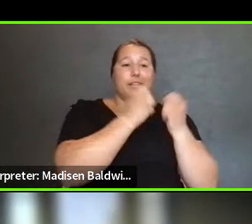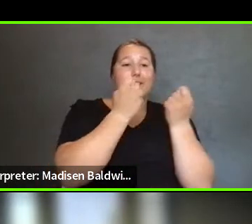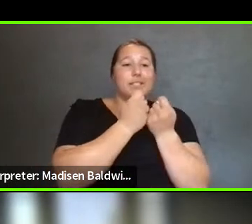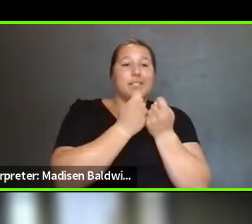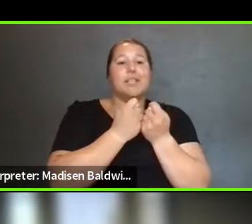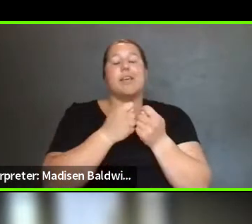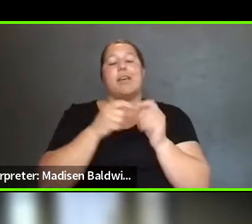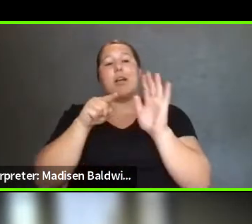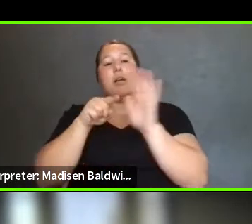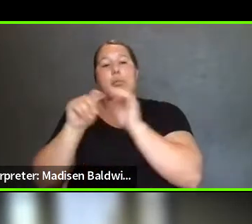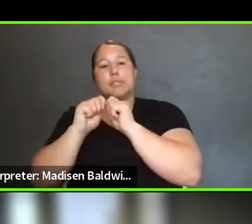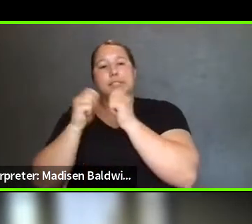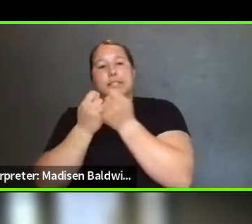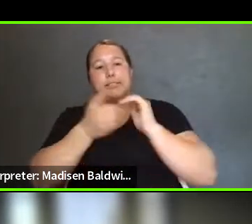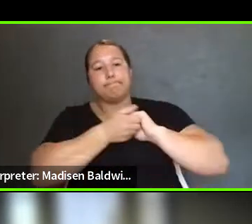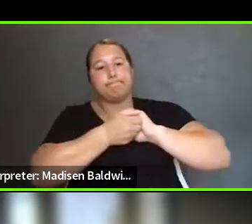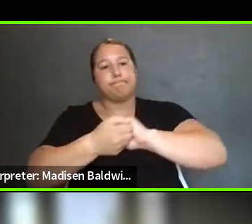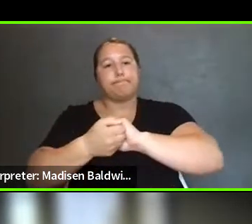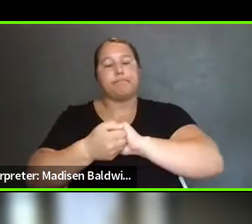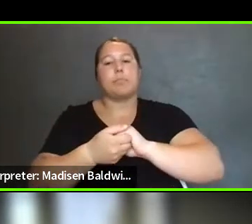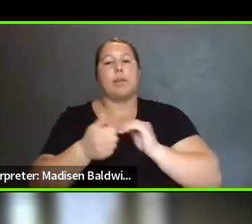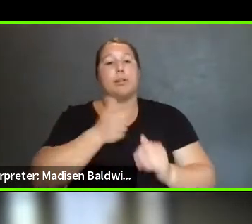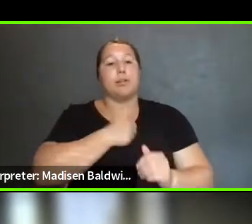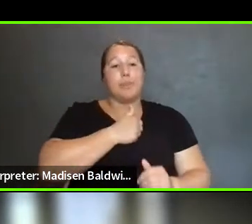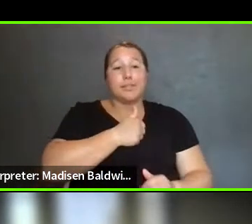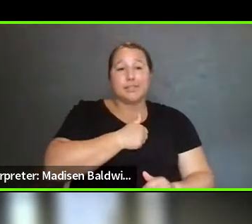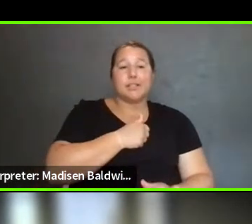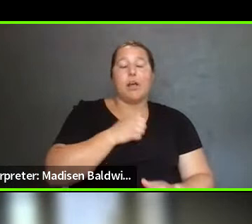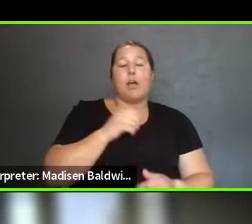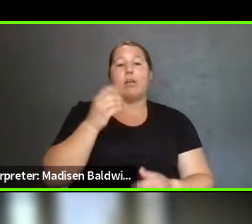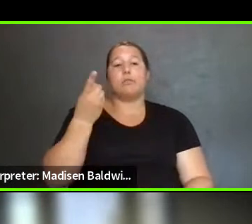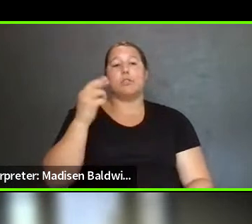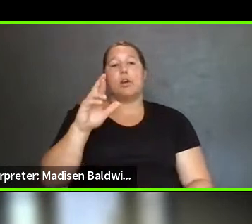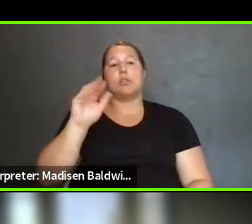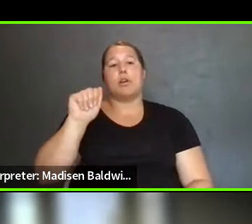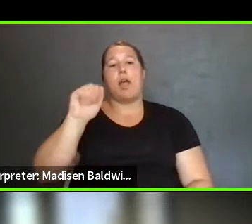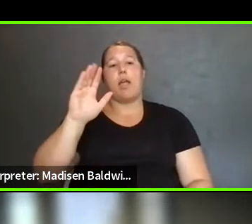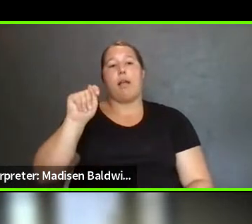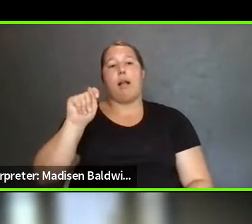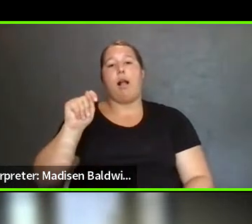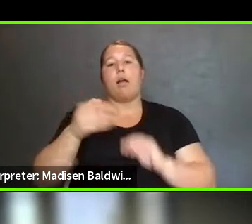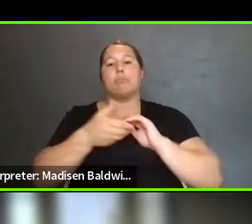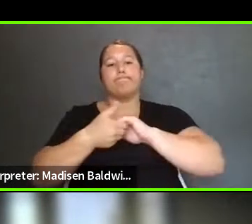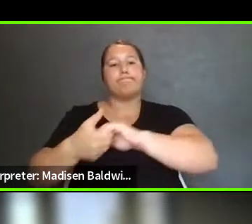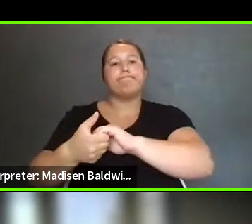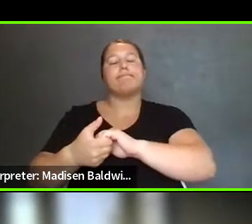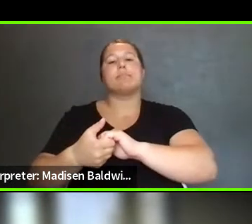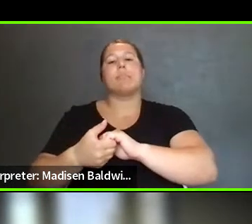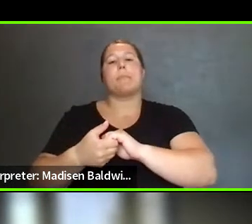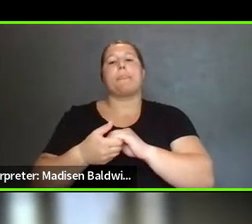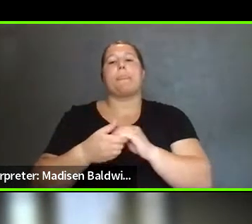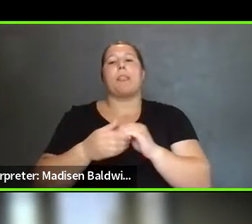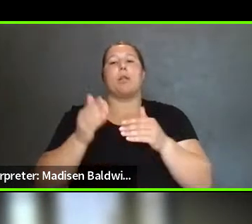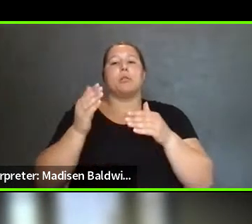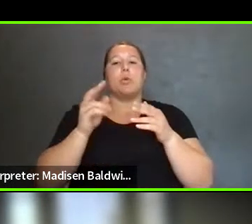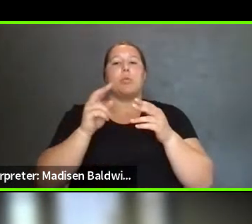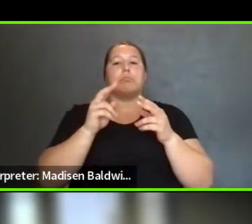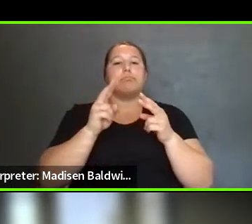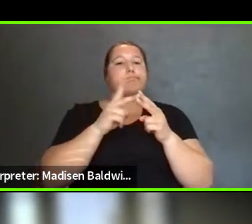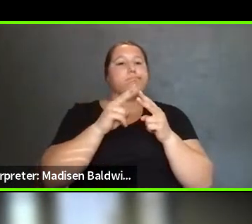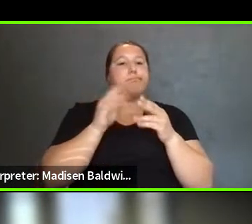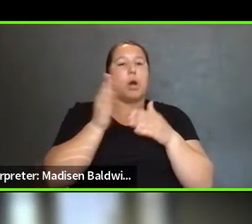collaborate. Myself and Dr. Aycock meet on a bi-weekly basis. We also partner on community education and